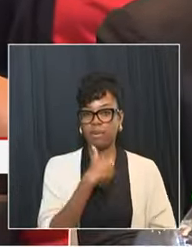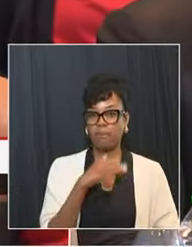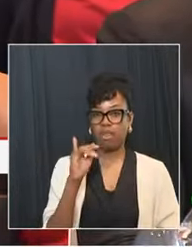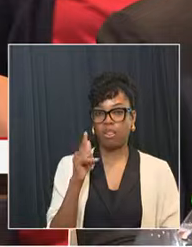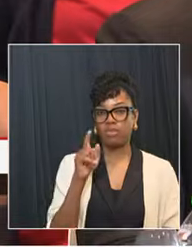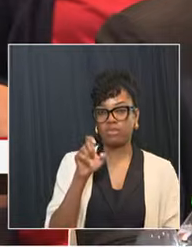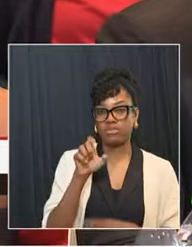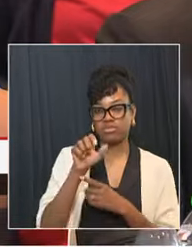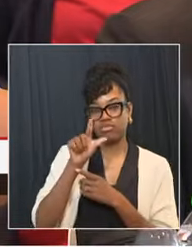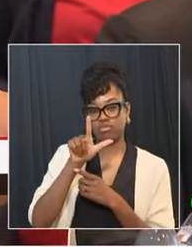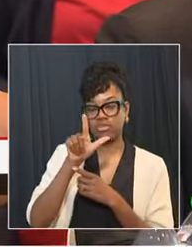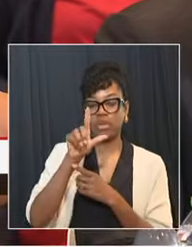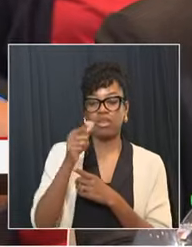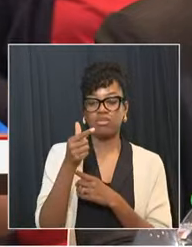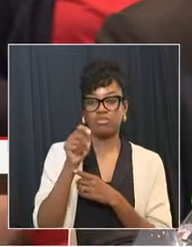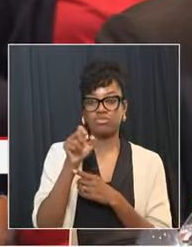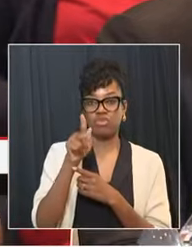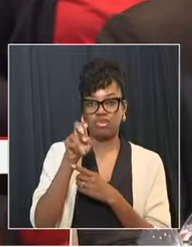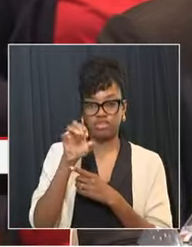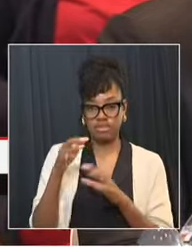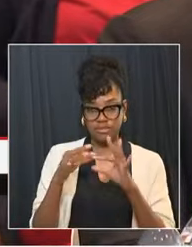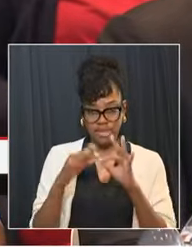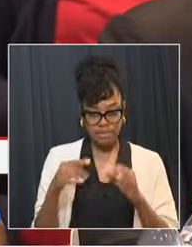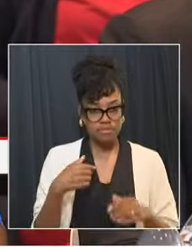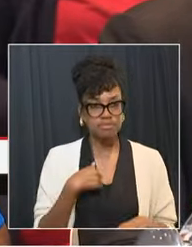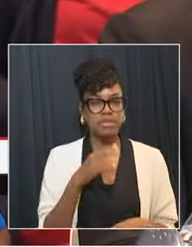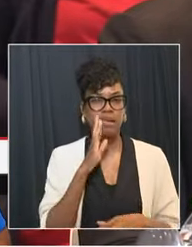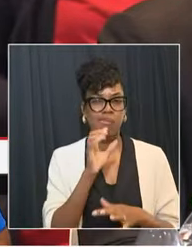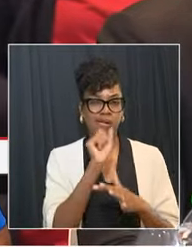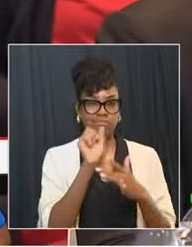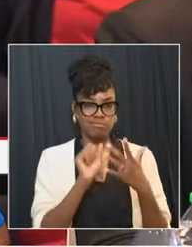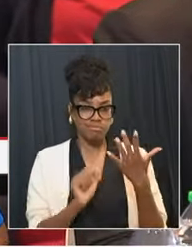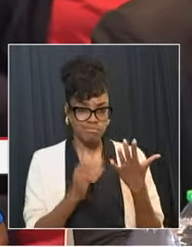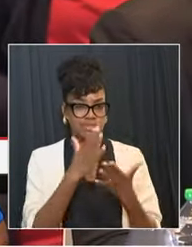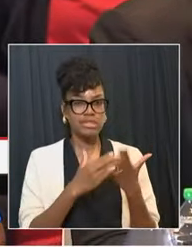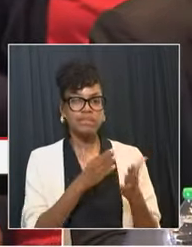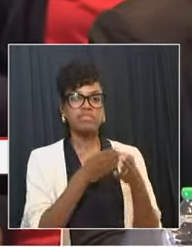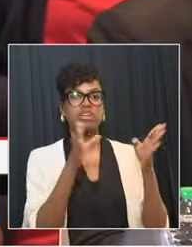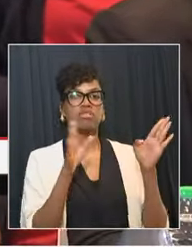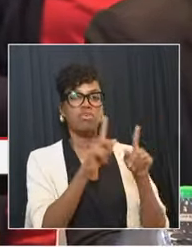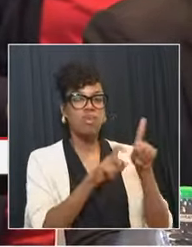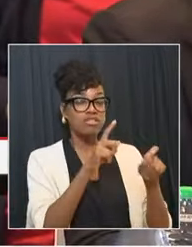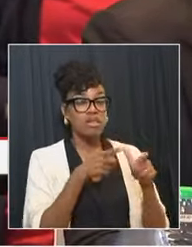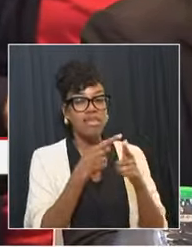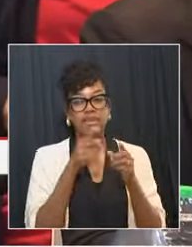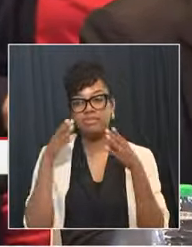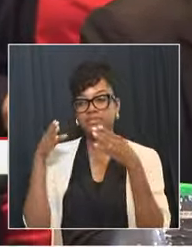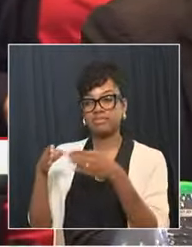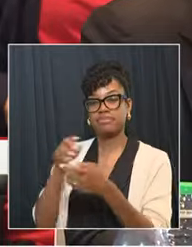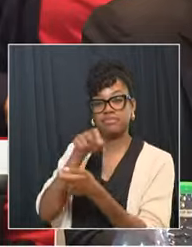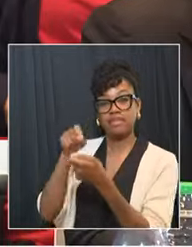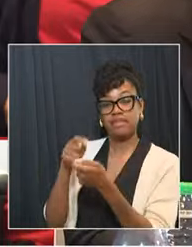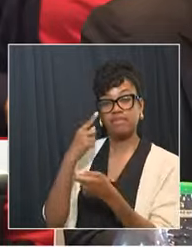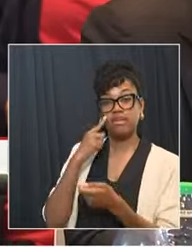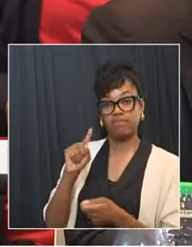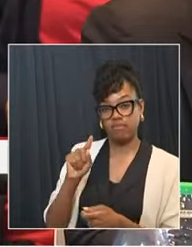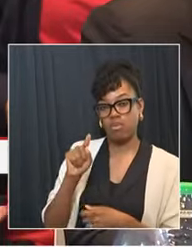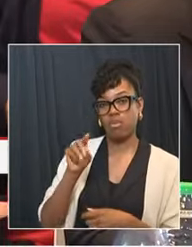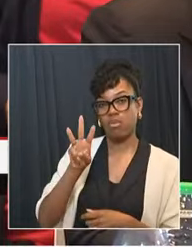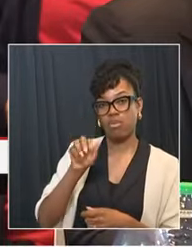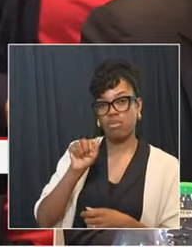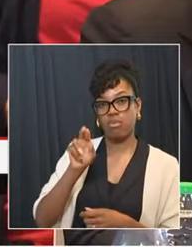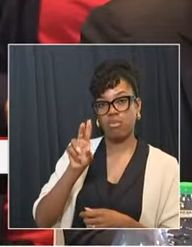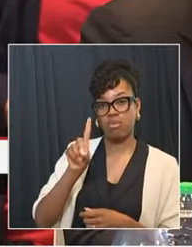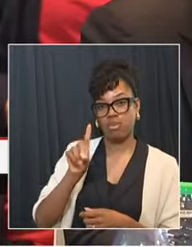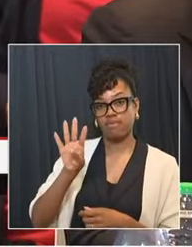then last 2 will be our great Ward 4 questions I have. First, I just wanted to know, for citywide questions, are